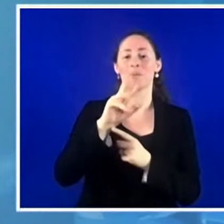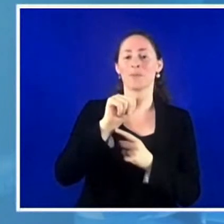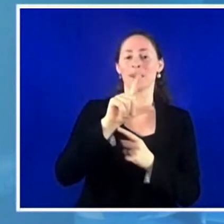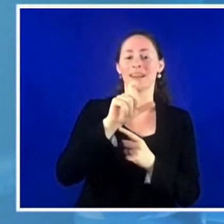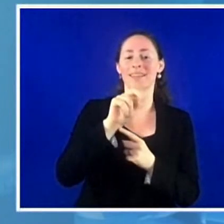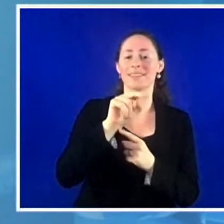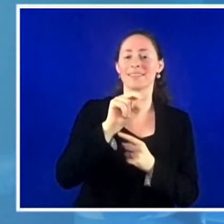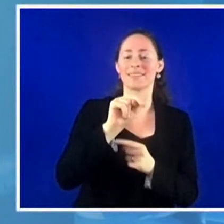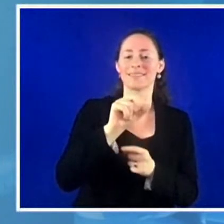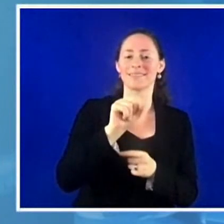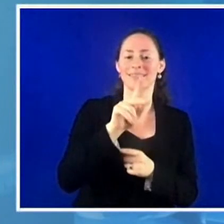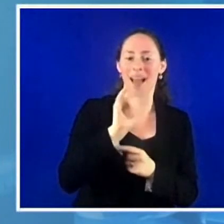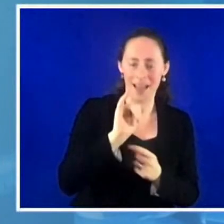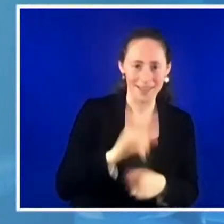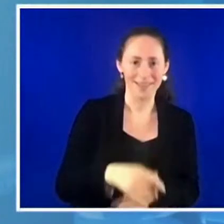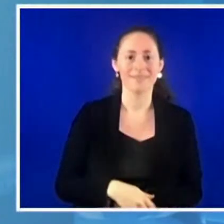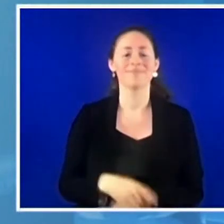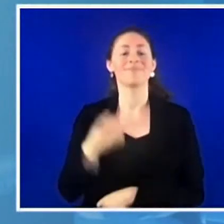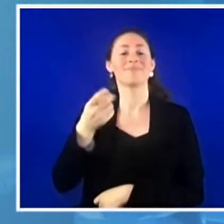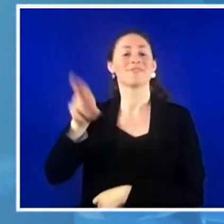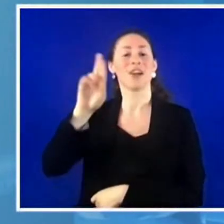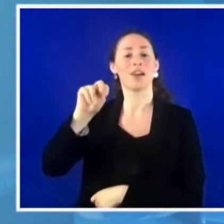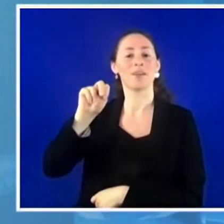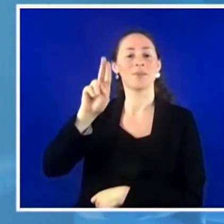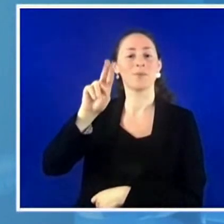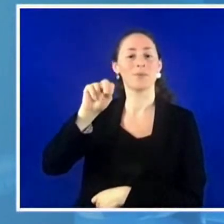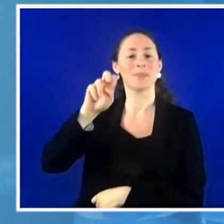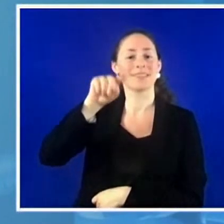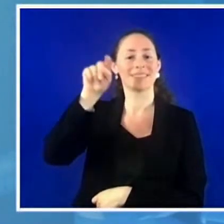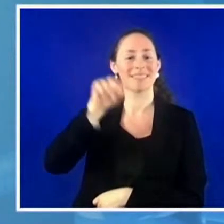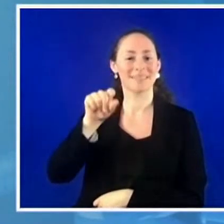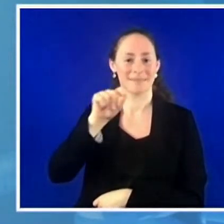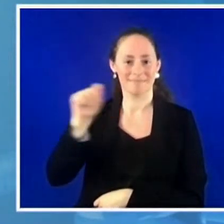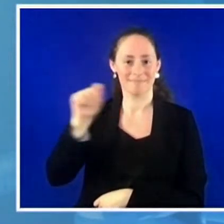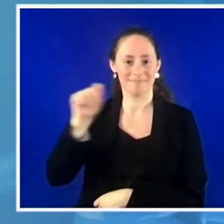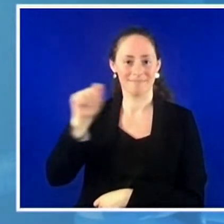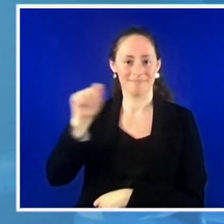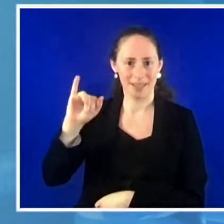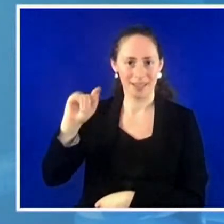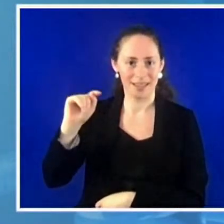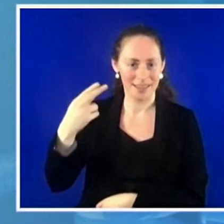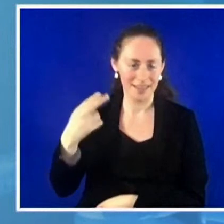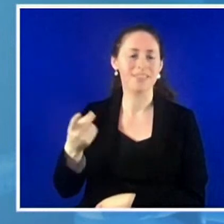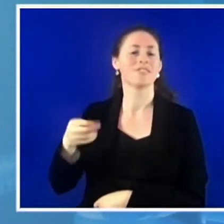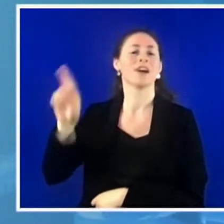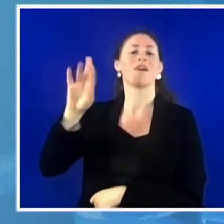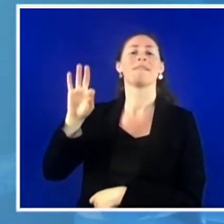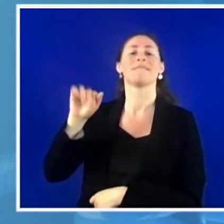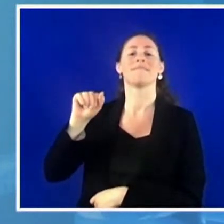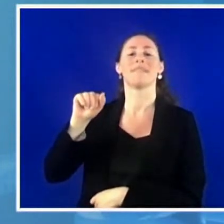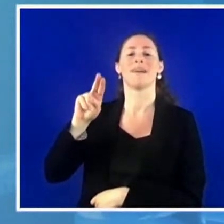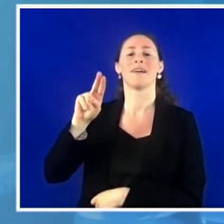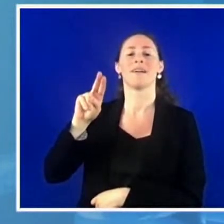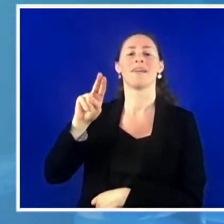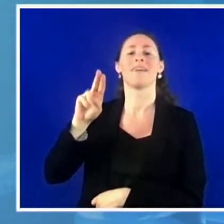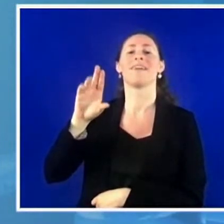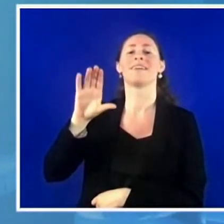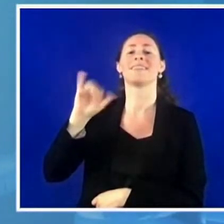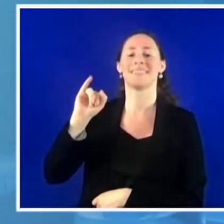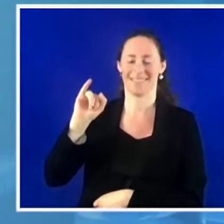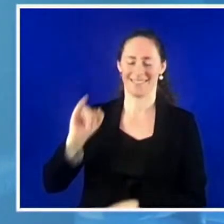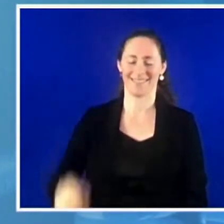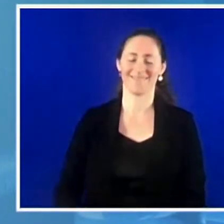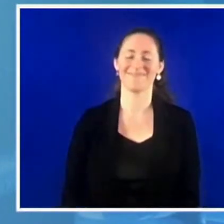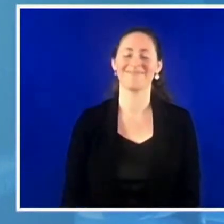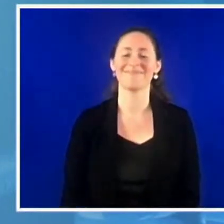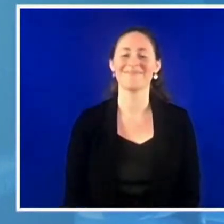COVID Response Team on Equity, and Dr. Anthony Fauci, Director of the National Institute of Allergy and Infectious Diseases.